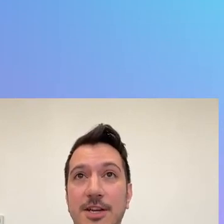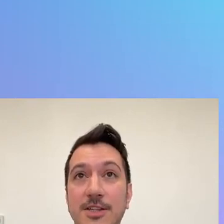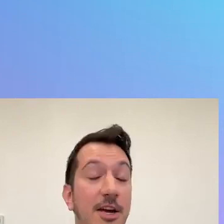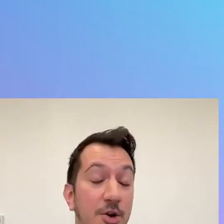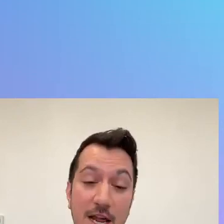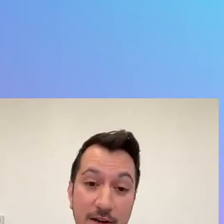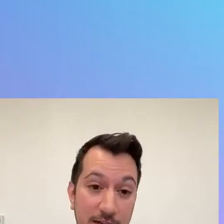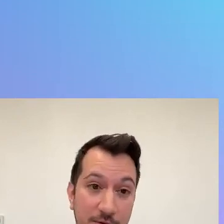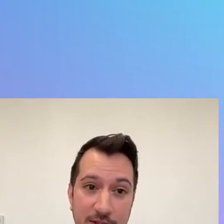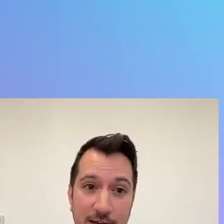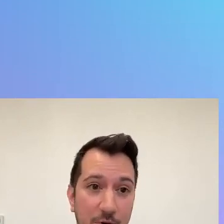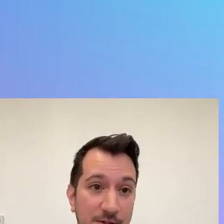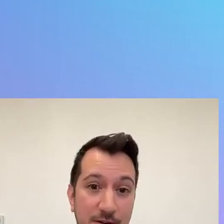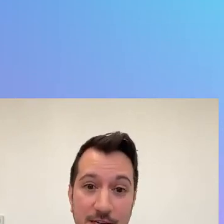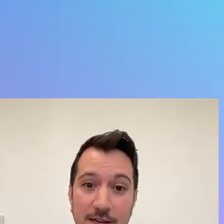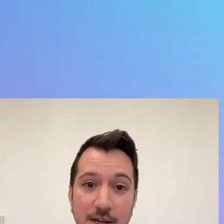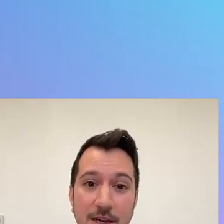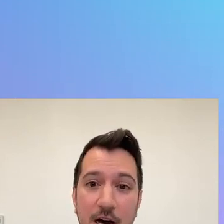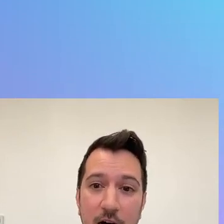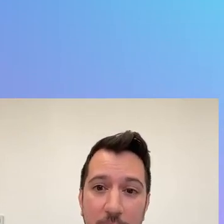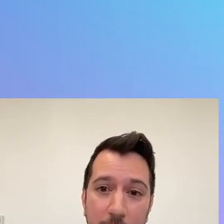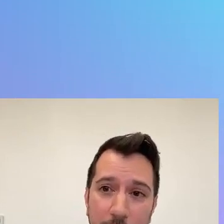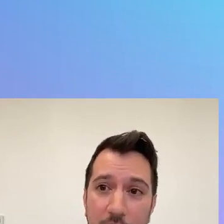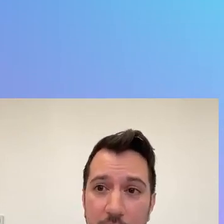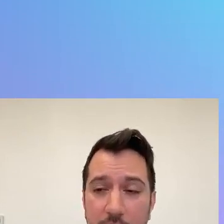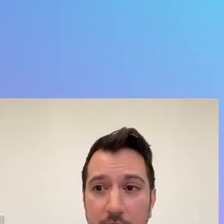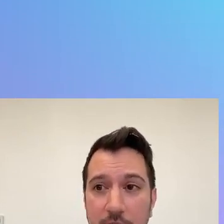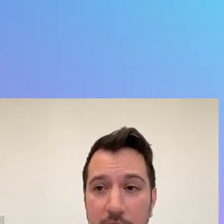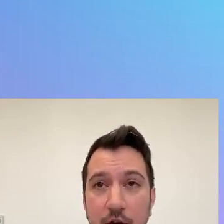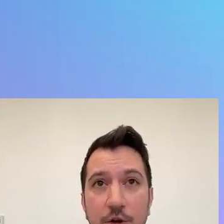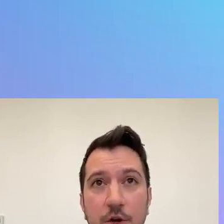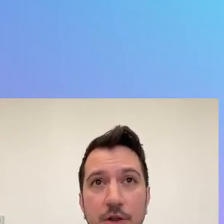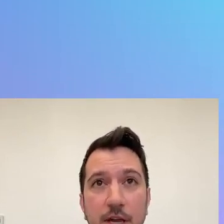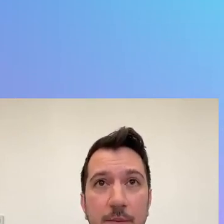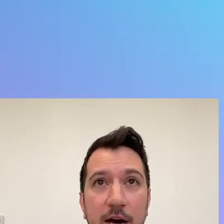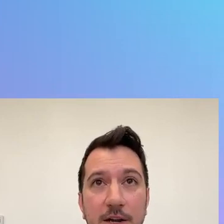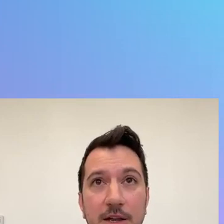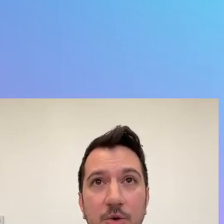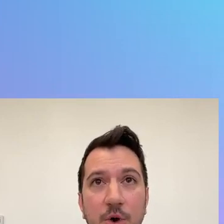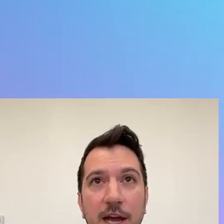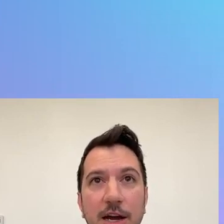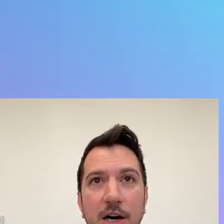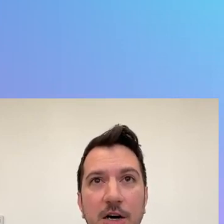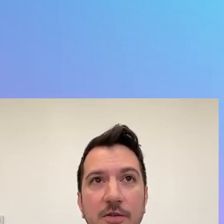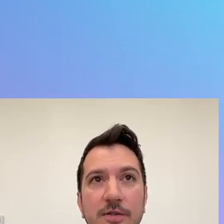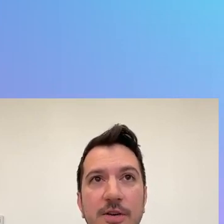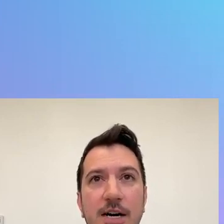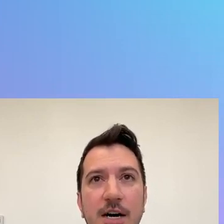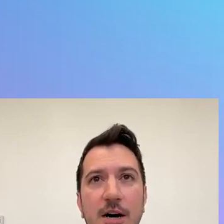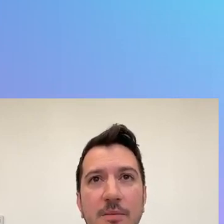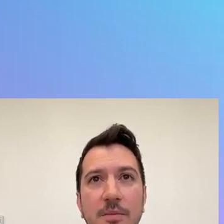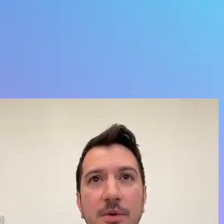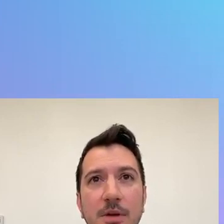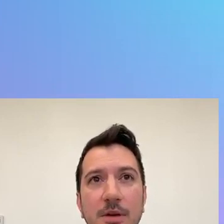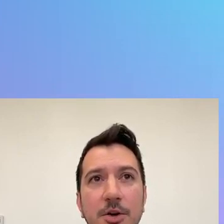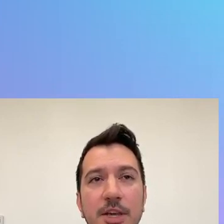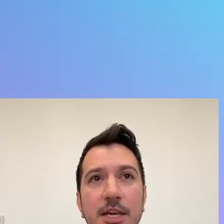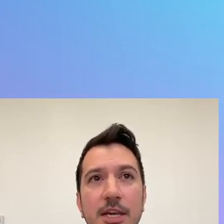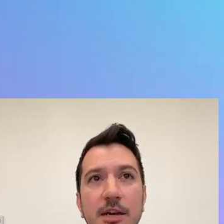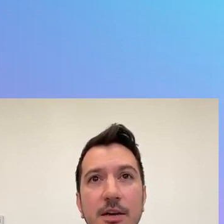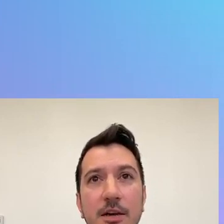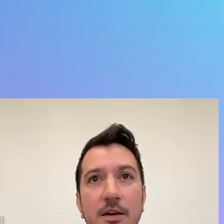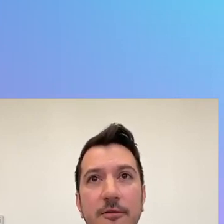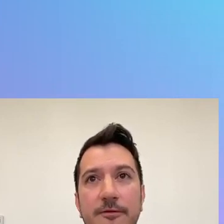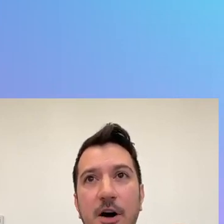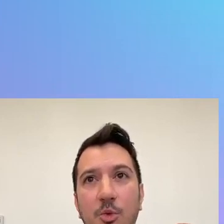kind of discuss. I don't have an answer for that personally, but you could think about it in the way of